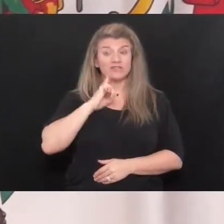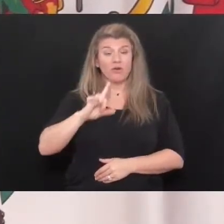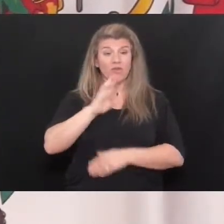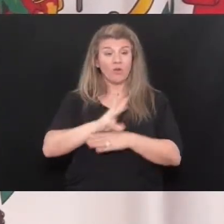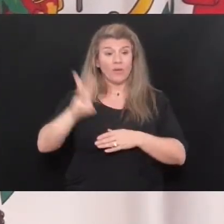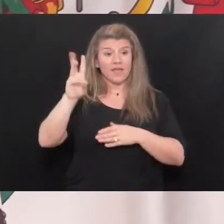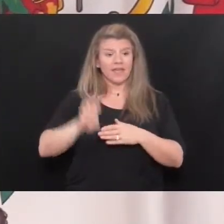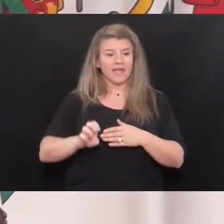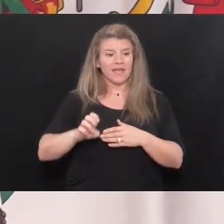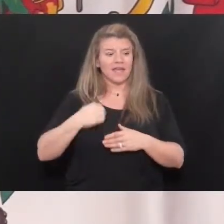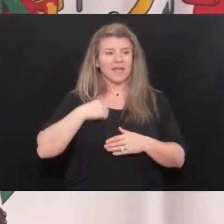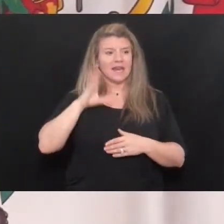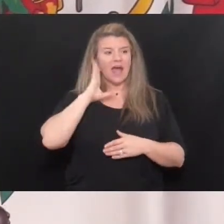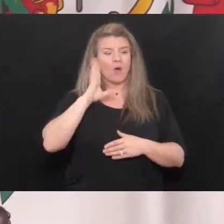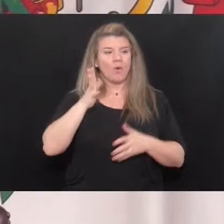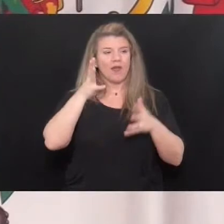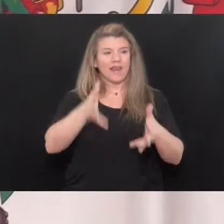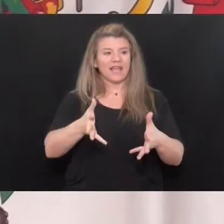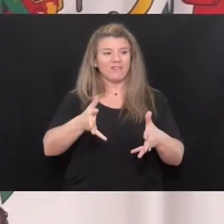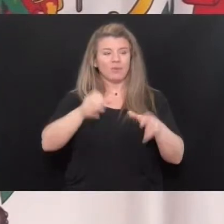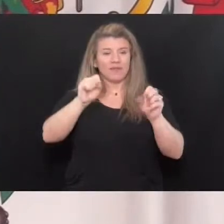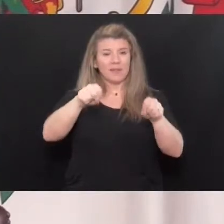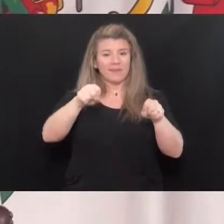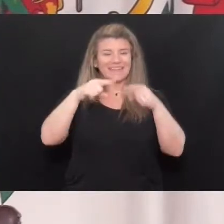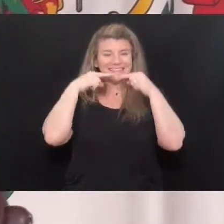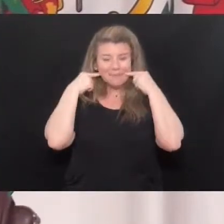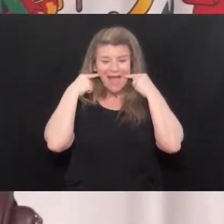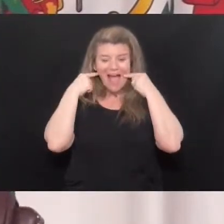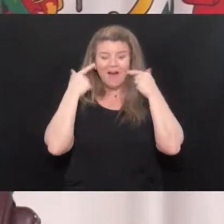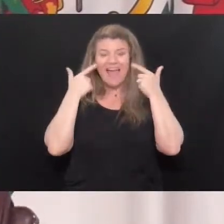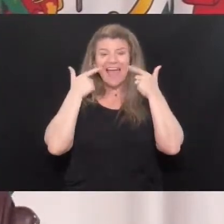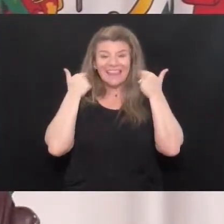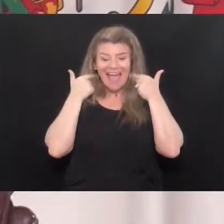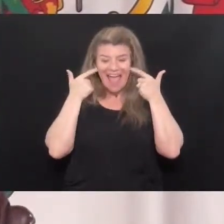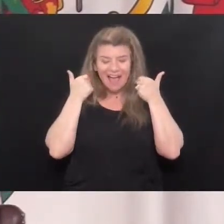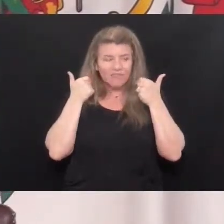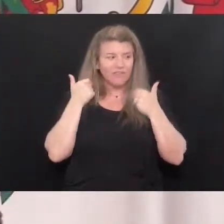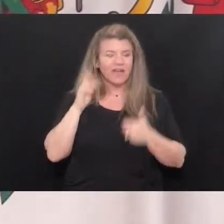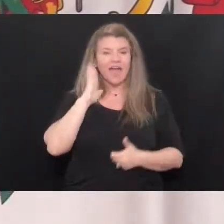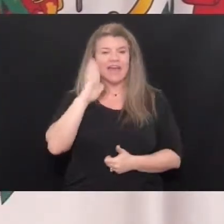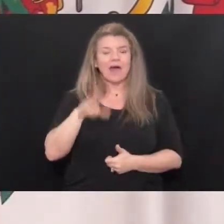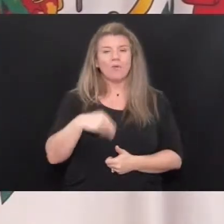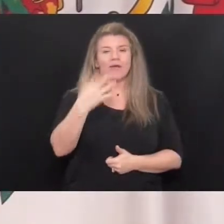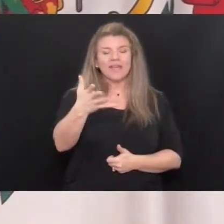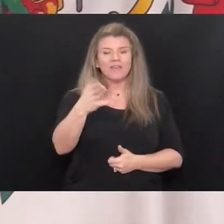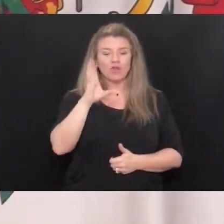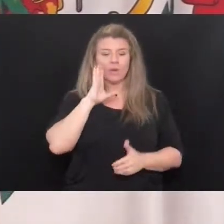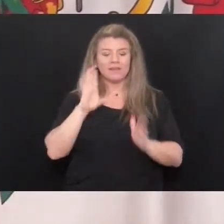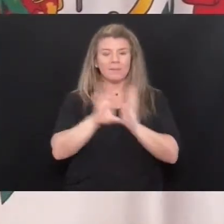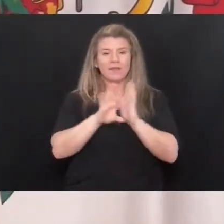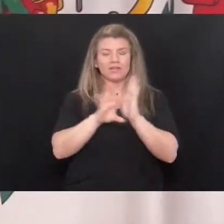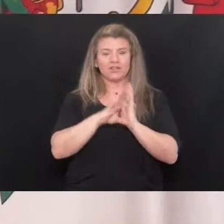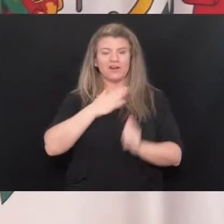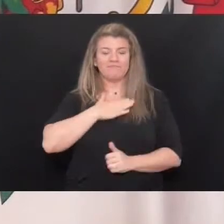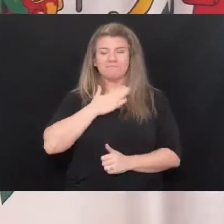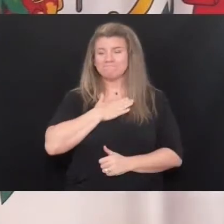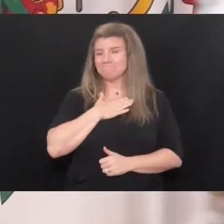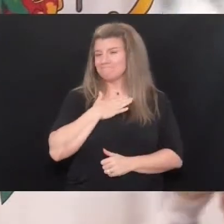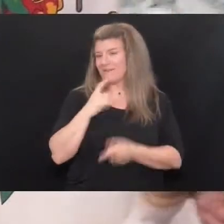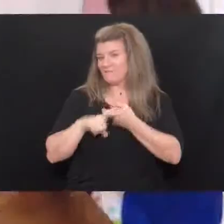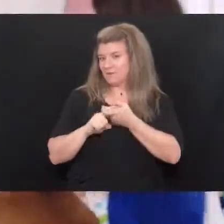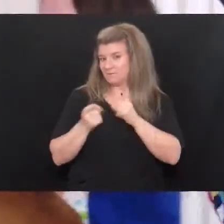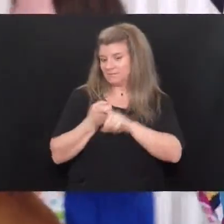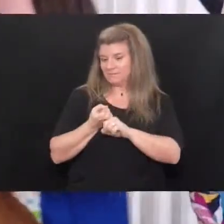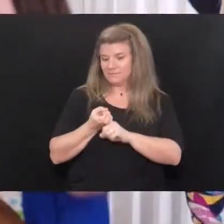And I'm going to leave you with that ability to smile and to laugh. And I'm going to leave you with the picture of my little buddy here that they're